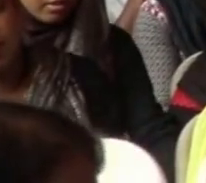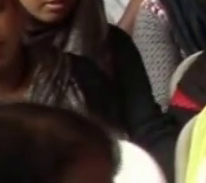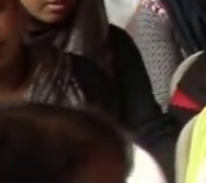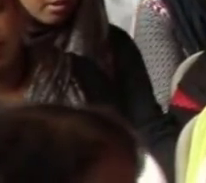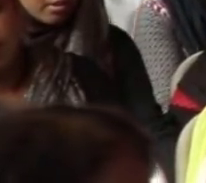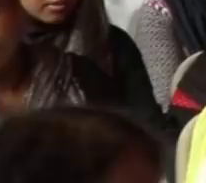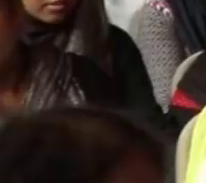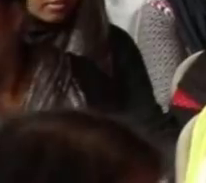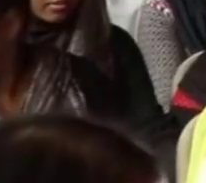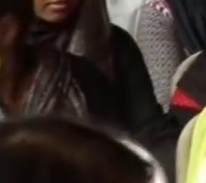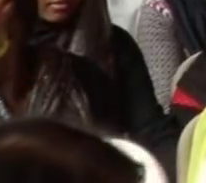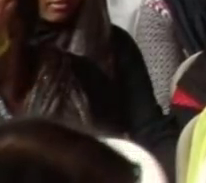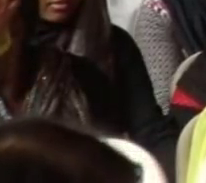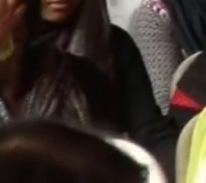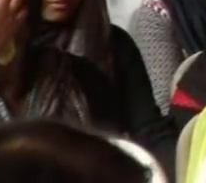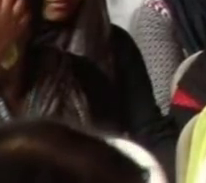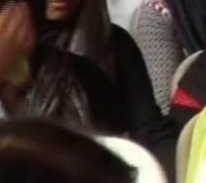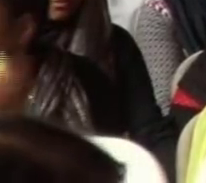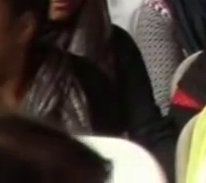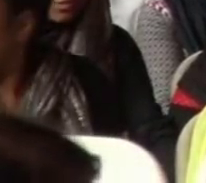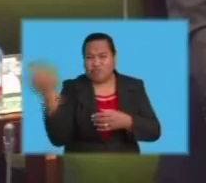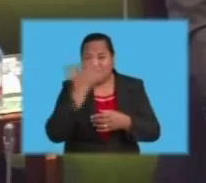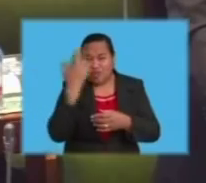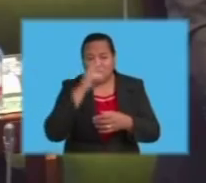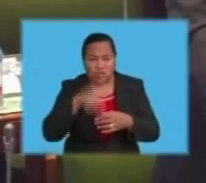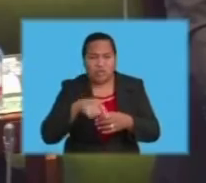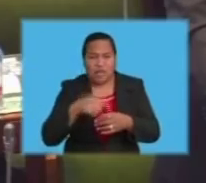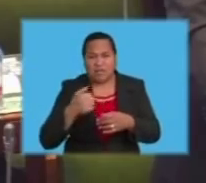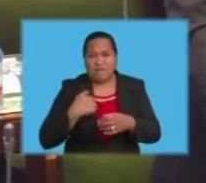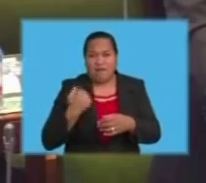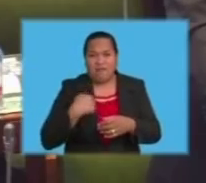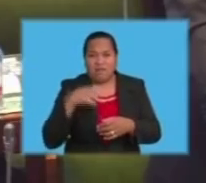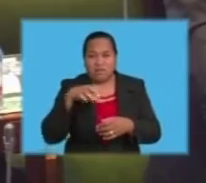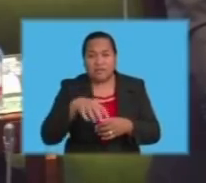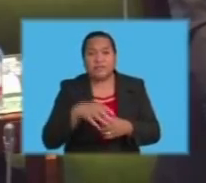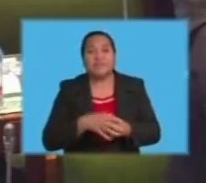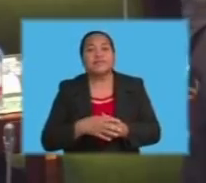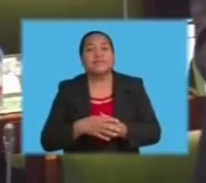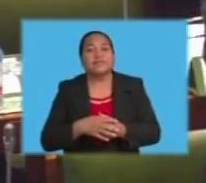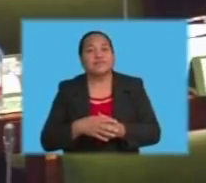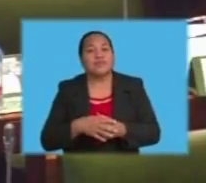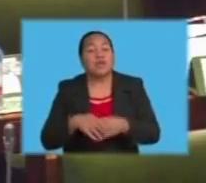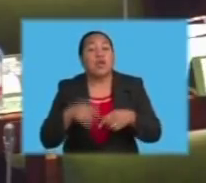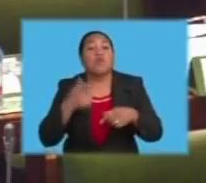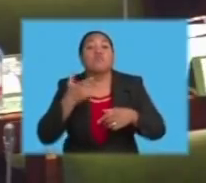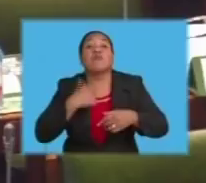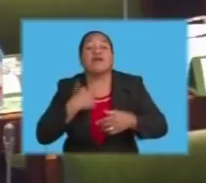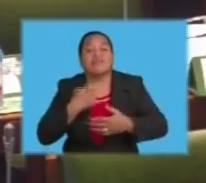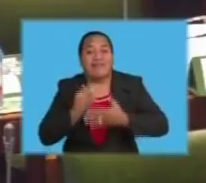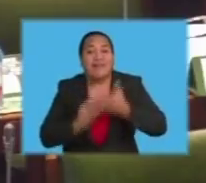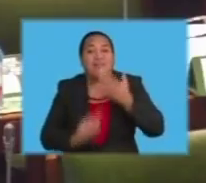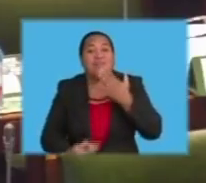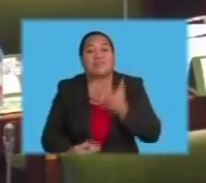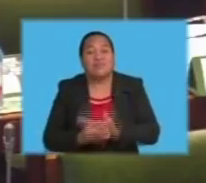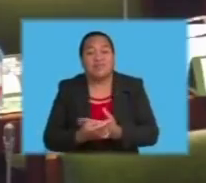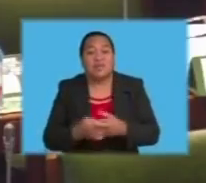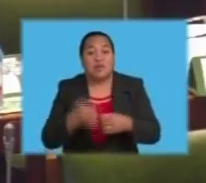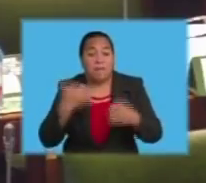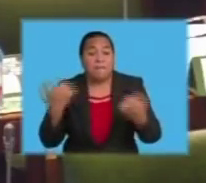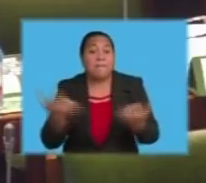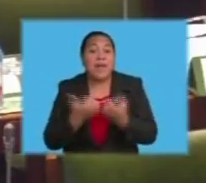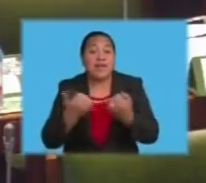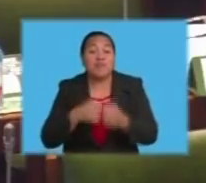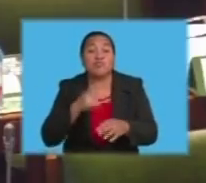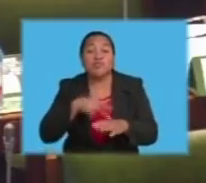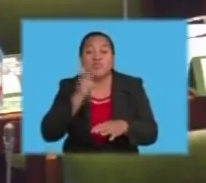to abandon the colonial way of thinking. Of course, Madam Speaker, this is because of the fact that many of these politicians